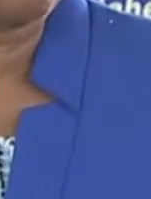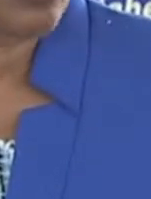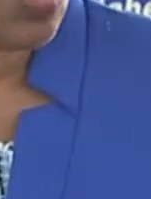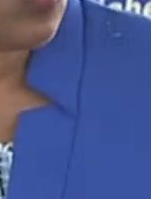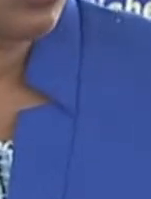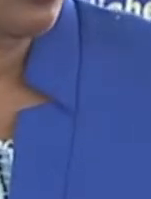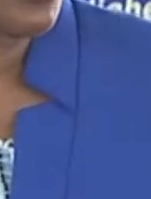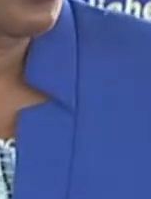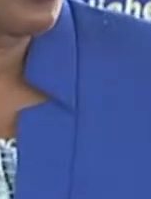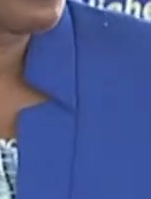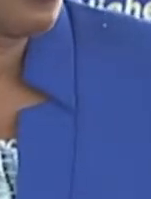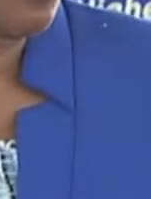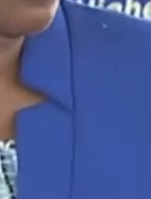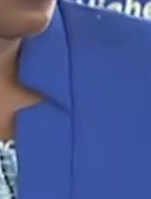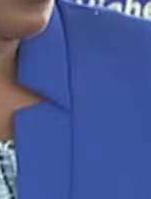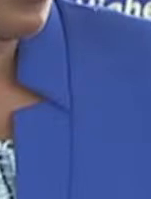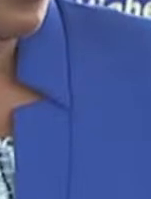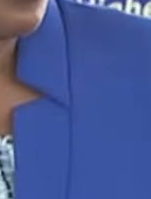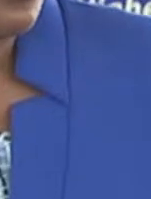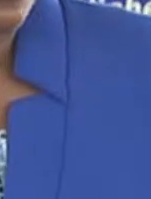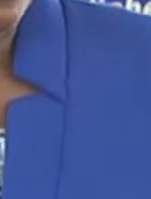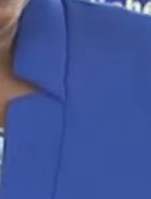and also when you are here as staff.